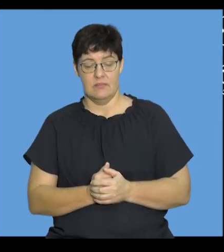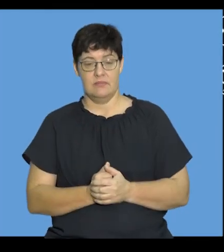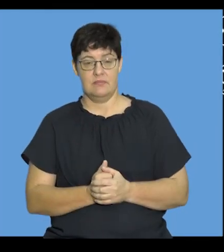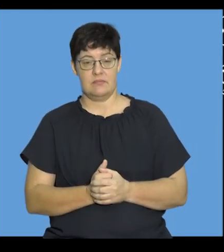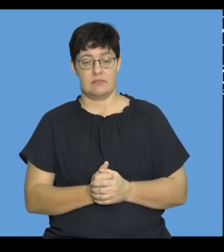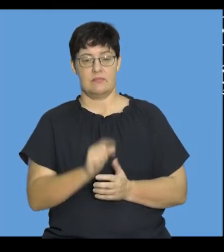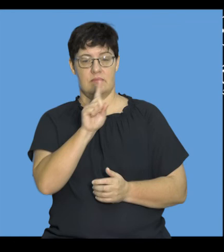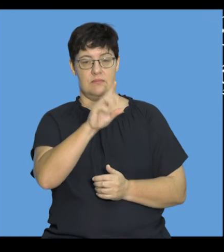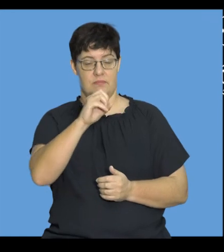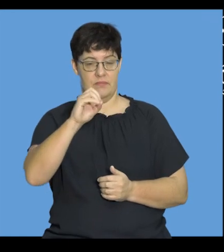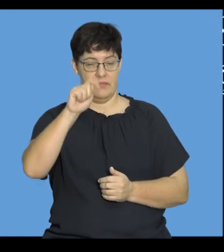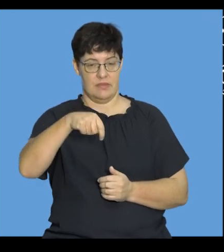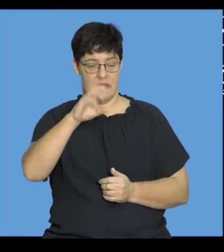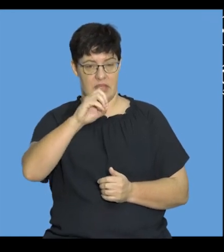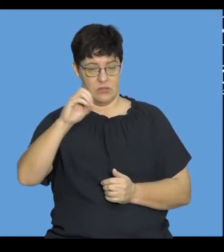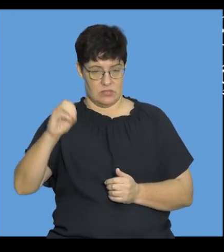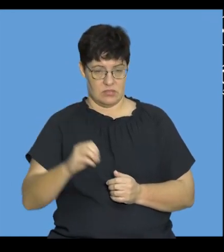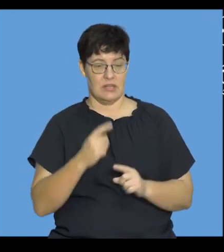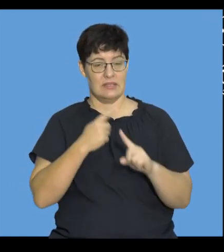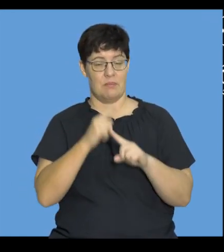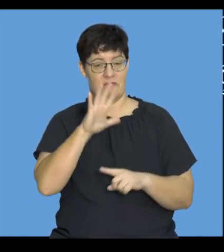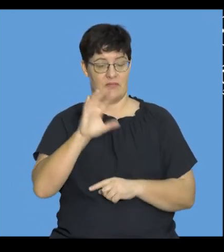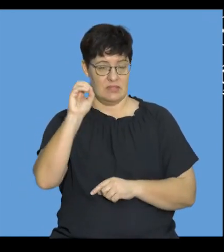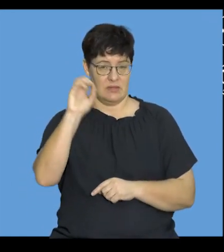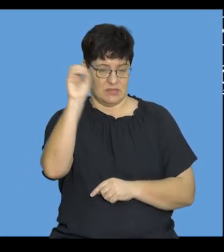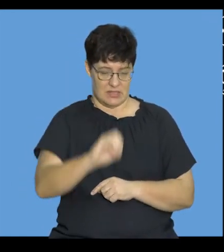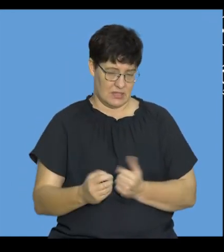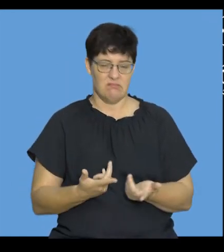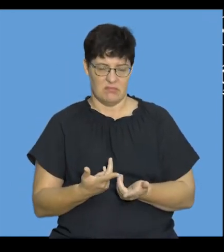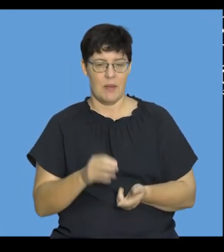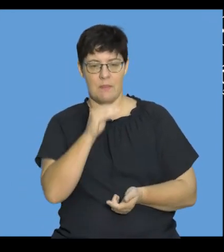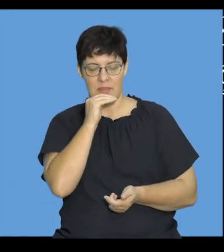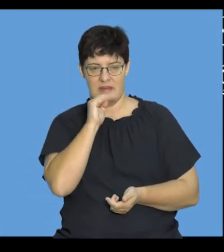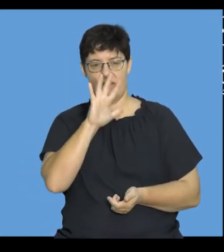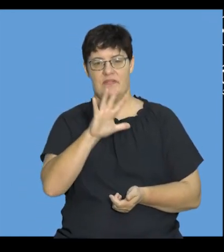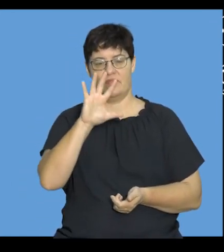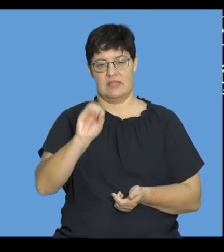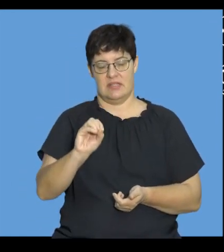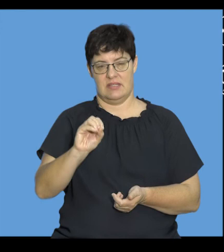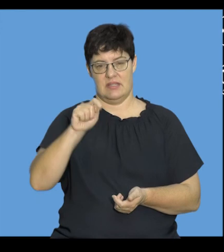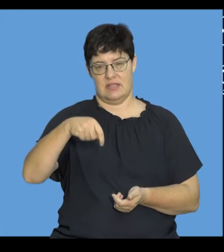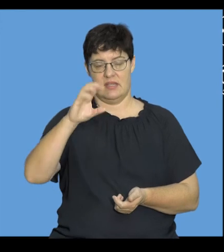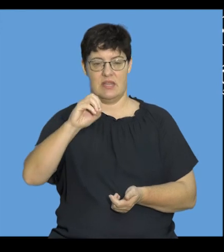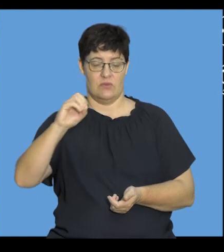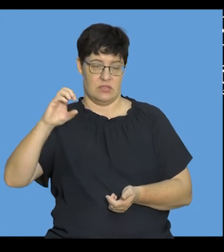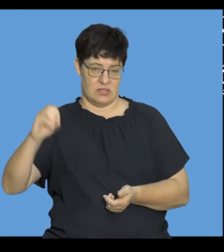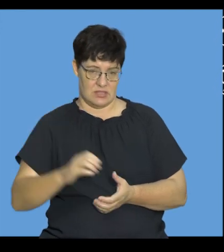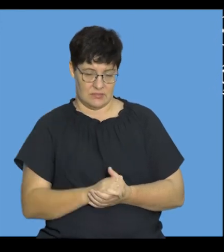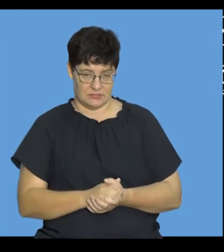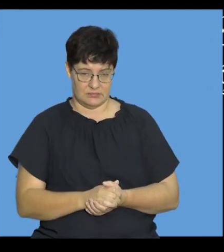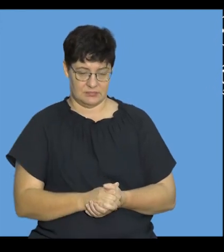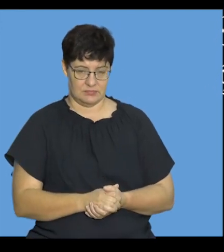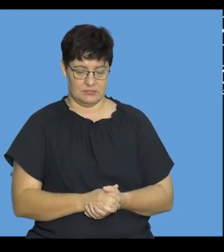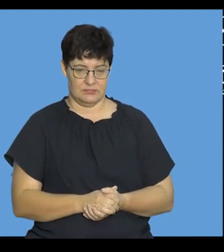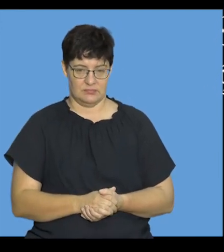100,000 times my 50%. We're not going to use a calculator for that one. It's quite simple. Half of the October figure will give